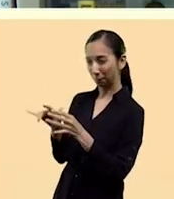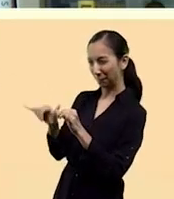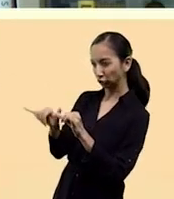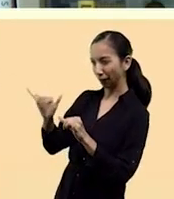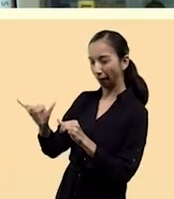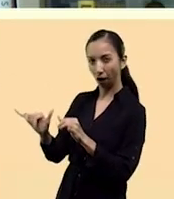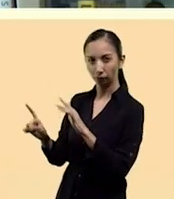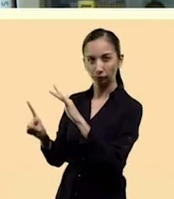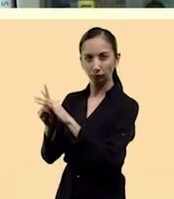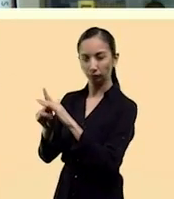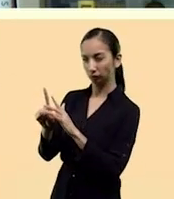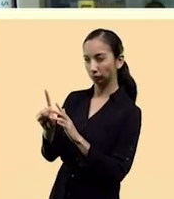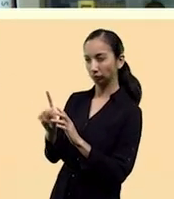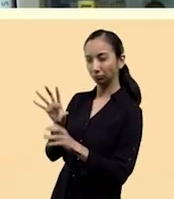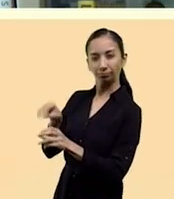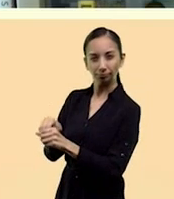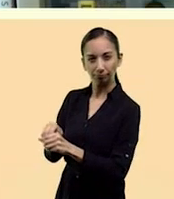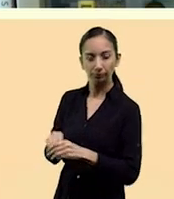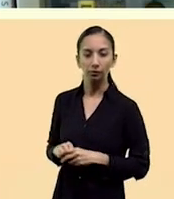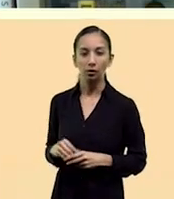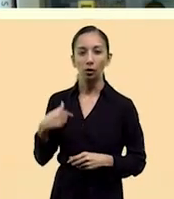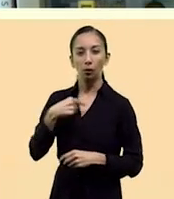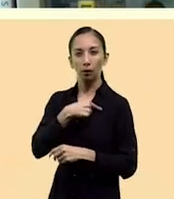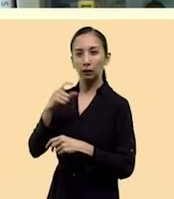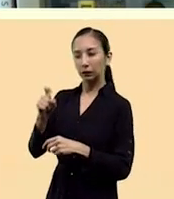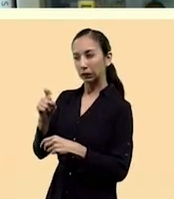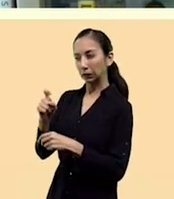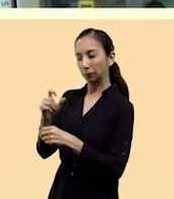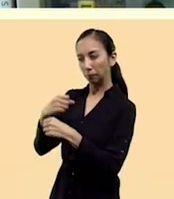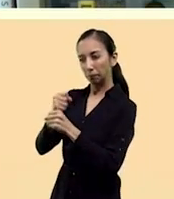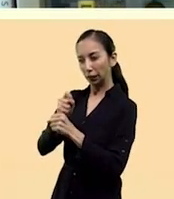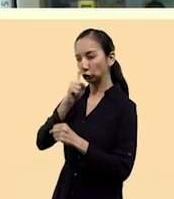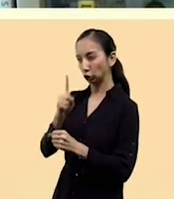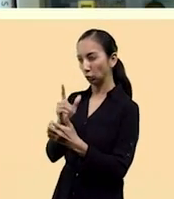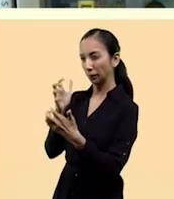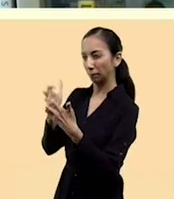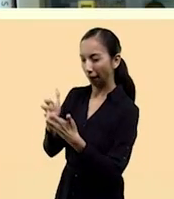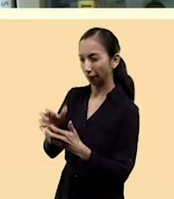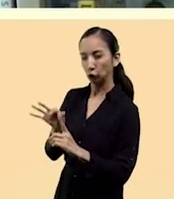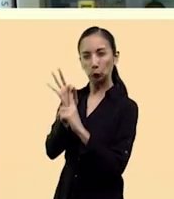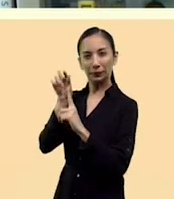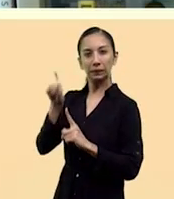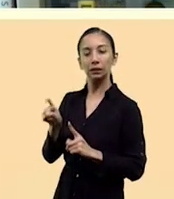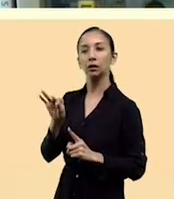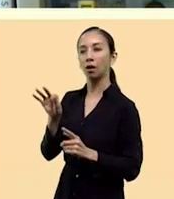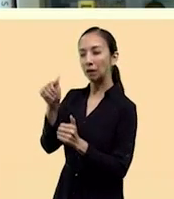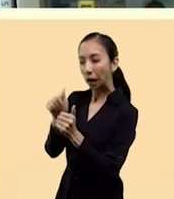are lots of pieces, and all will have to fit carefully together in the work to address the unique needs of each student.